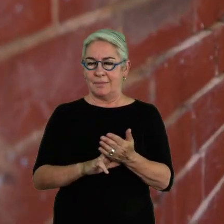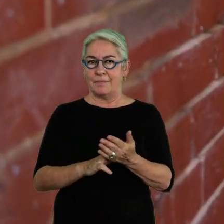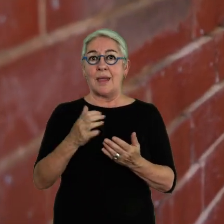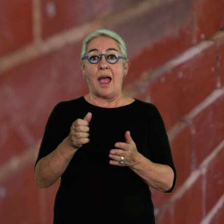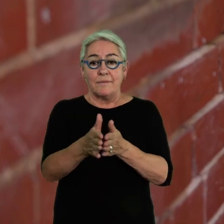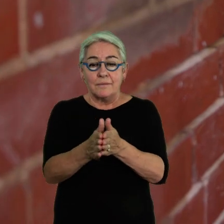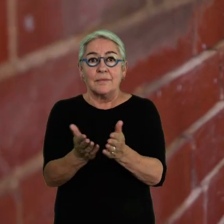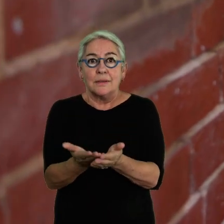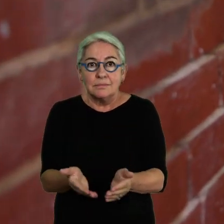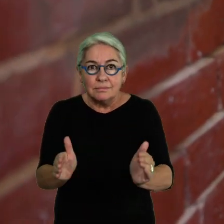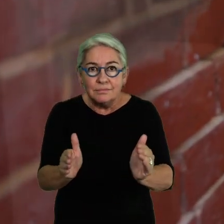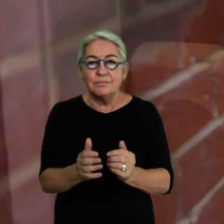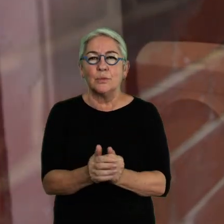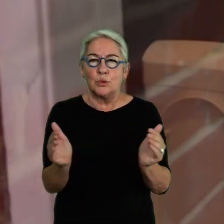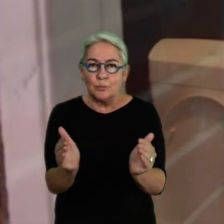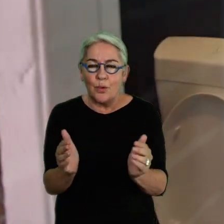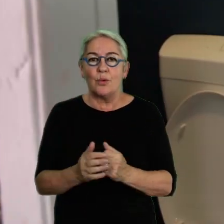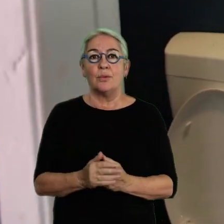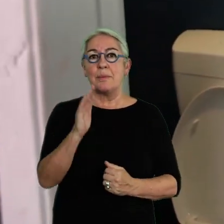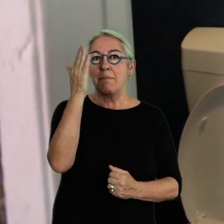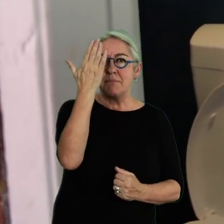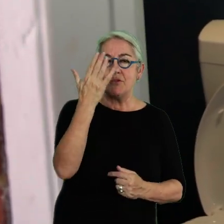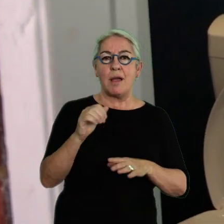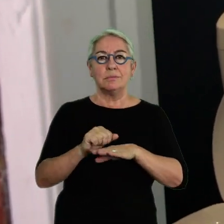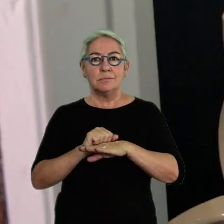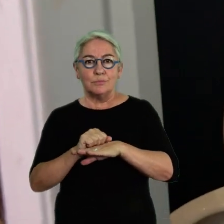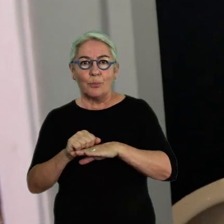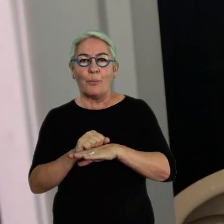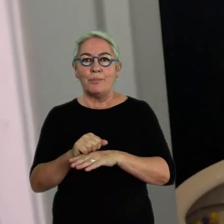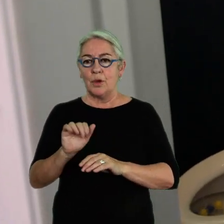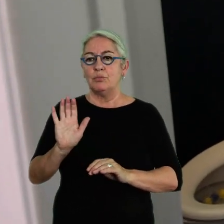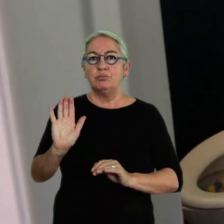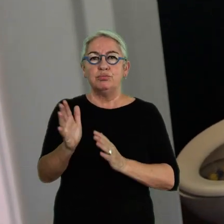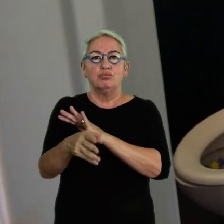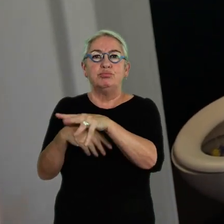loud hand dryer. There is a small urinal and one cubicle.